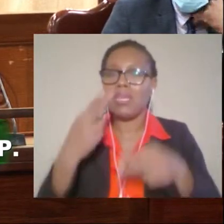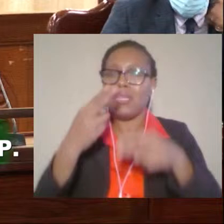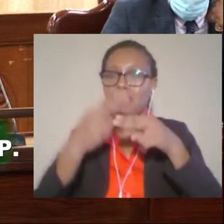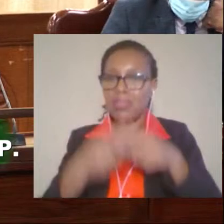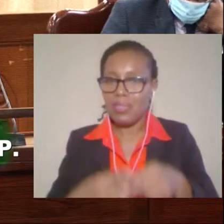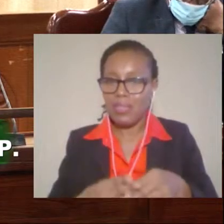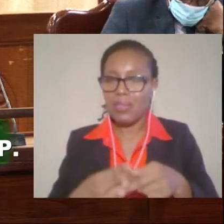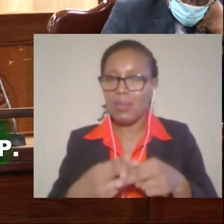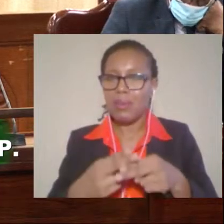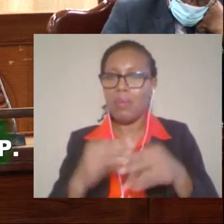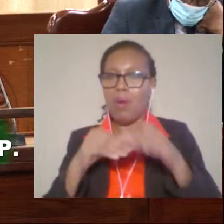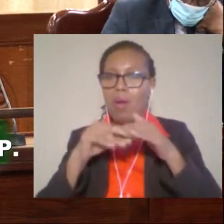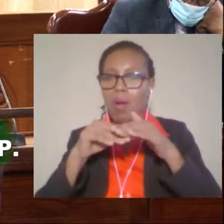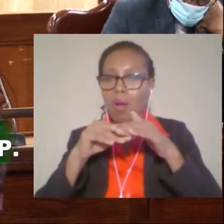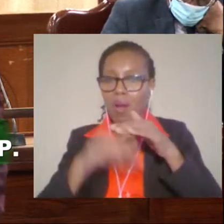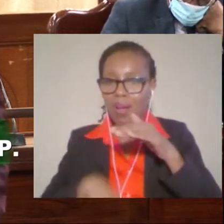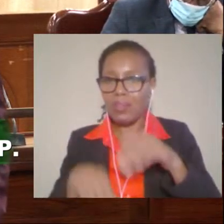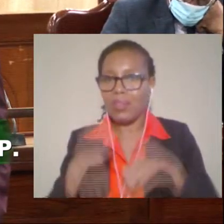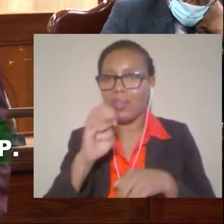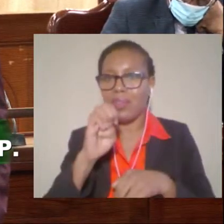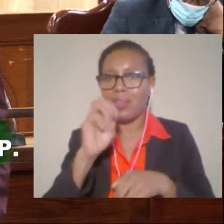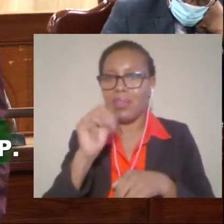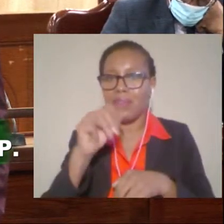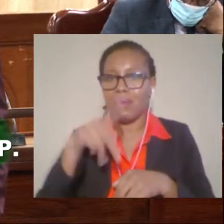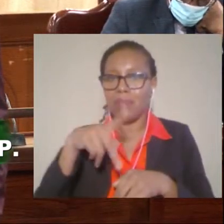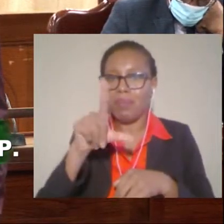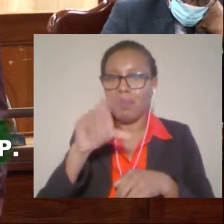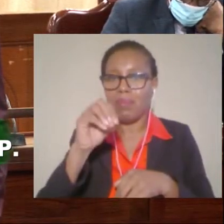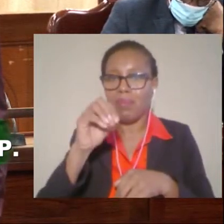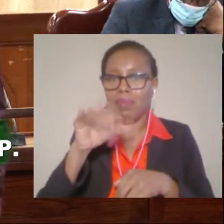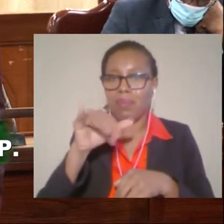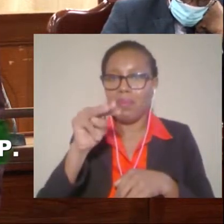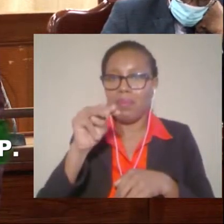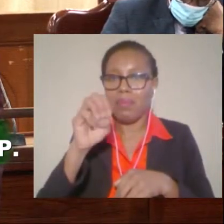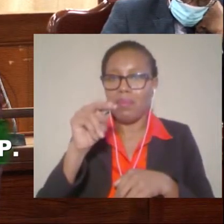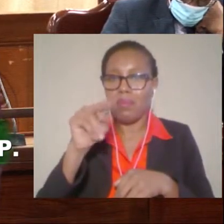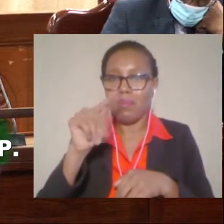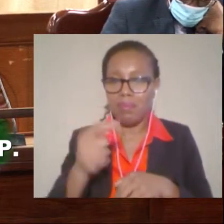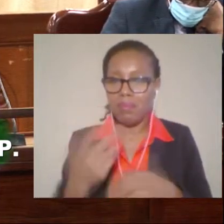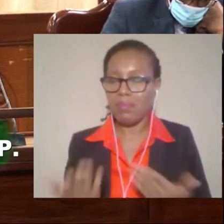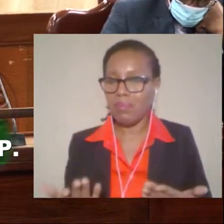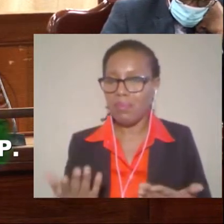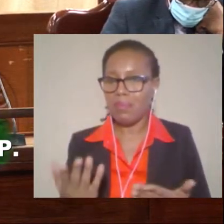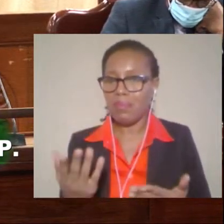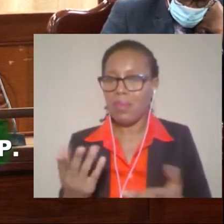People working in situations where they are not gainfully employed.